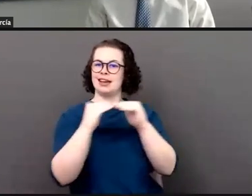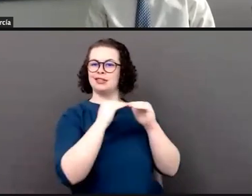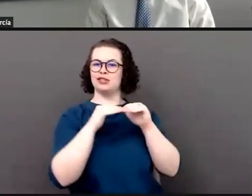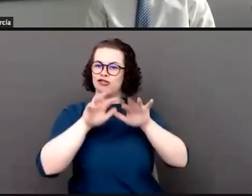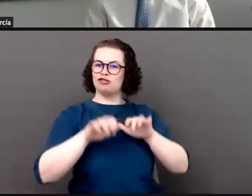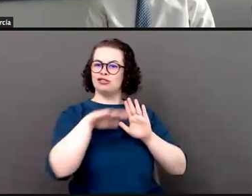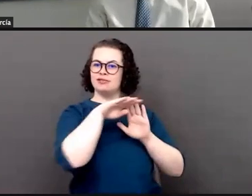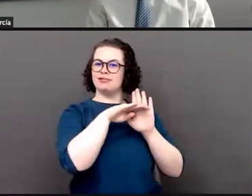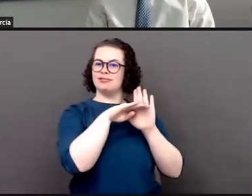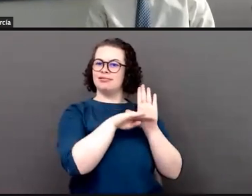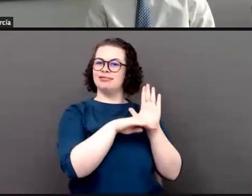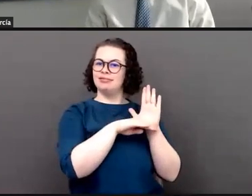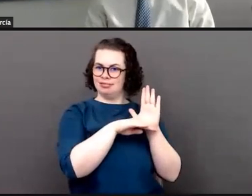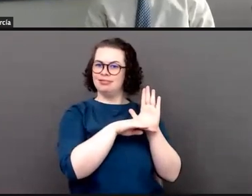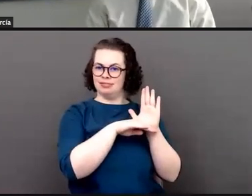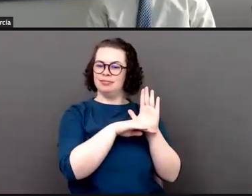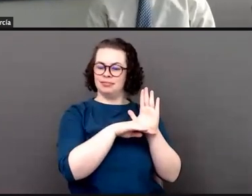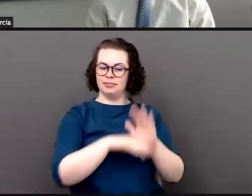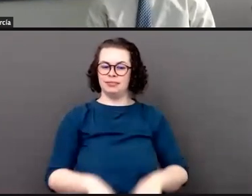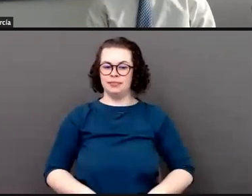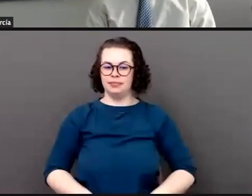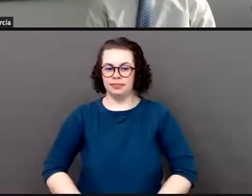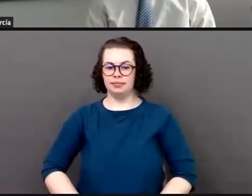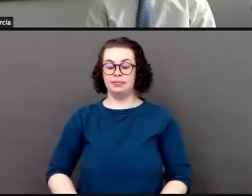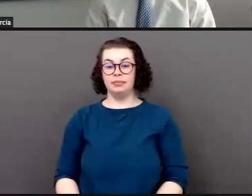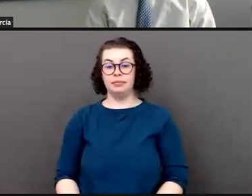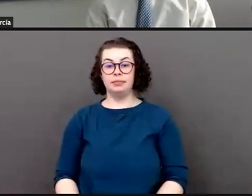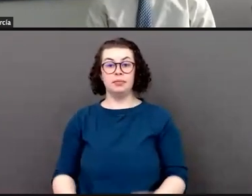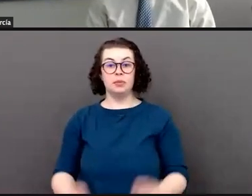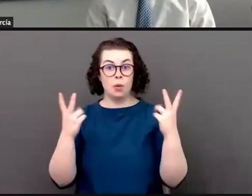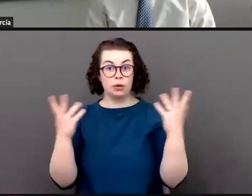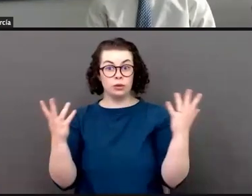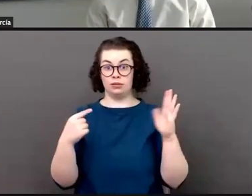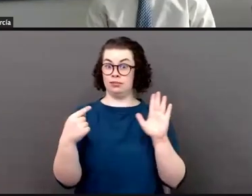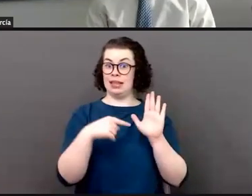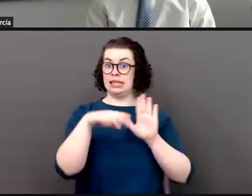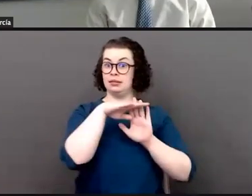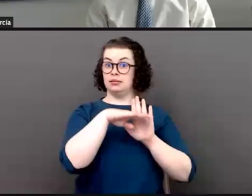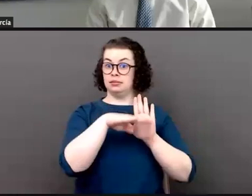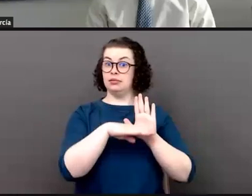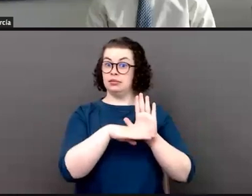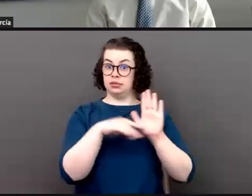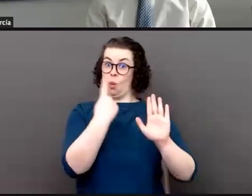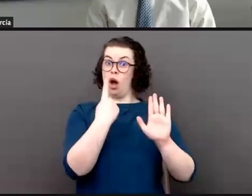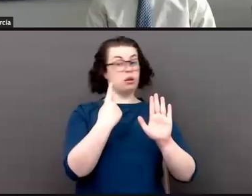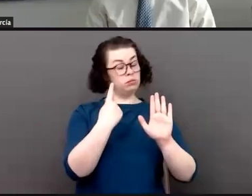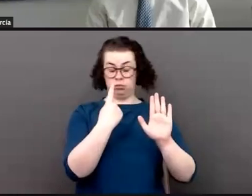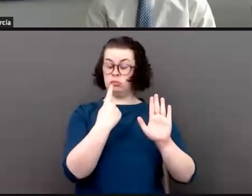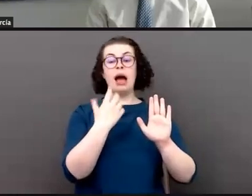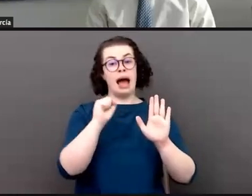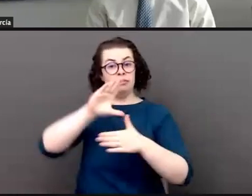would like to highlight the importance of the standard. Now we have a guide, a very, very